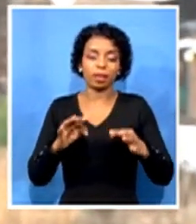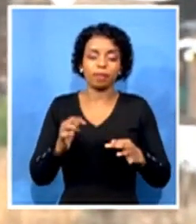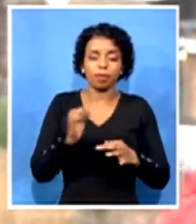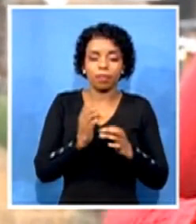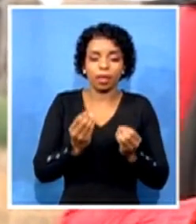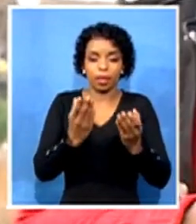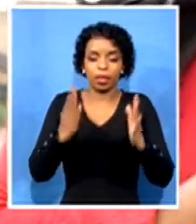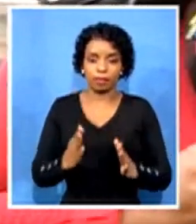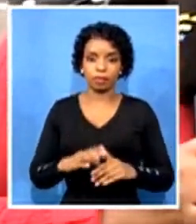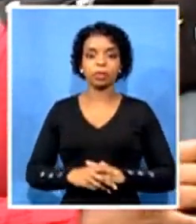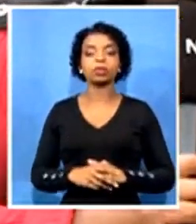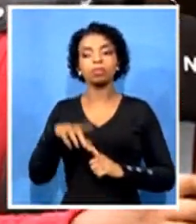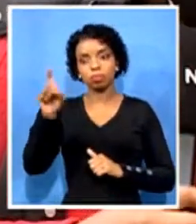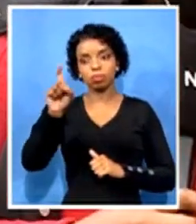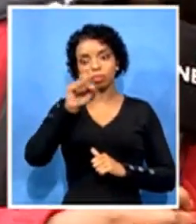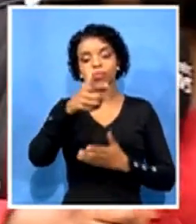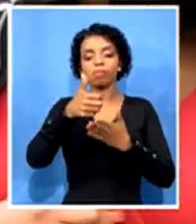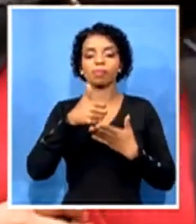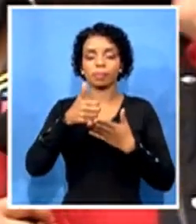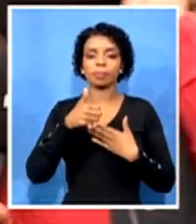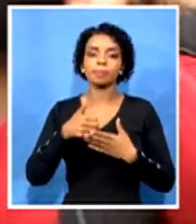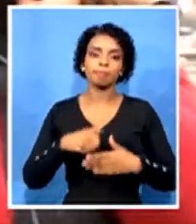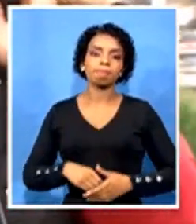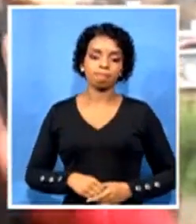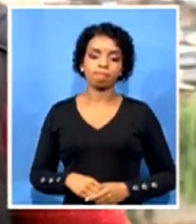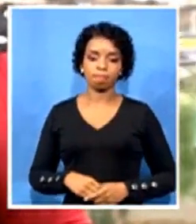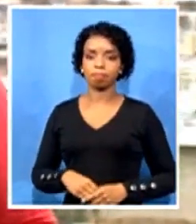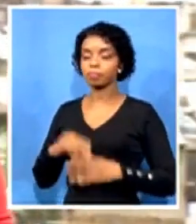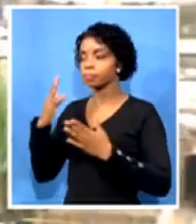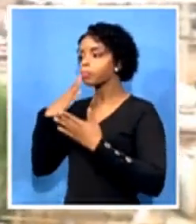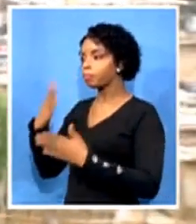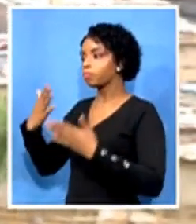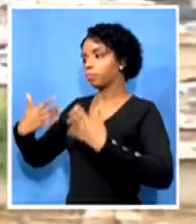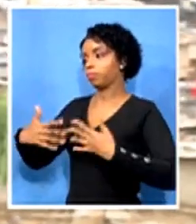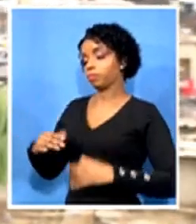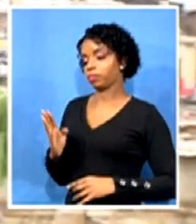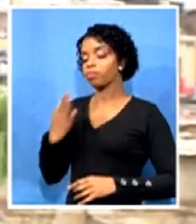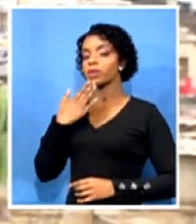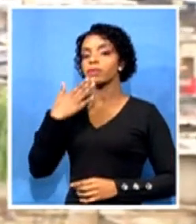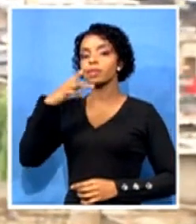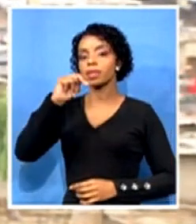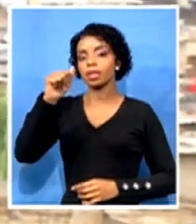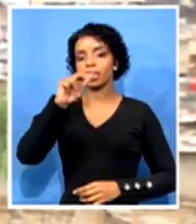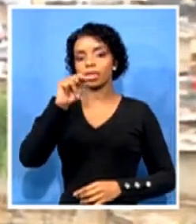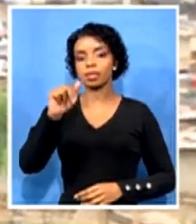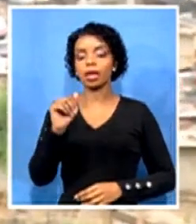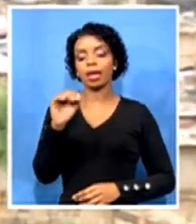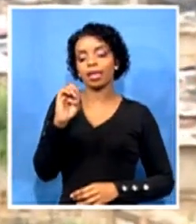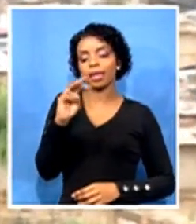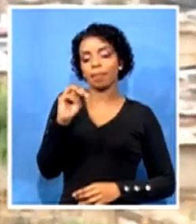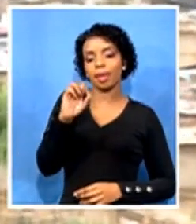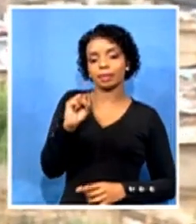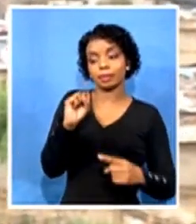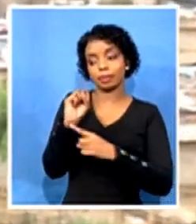much, Nana. Nana Khadebe from EMS just giving us her account of what she's seen from